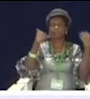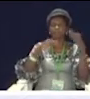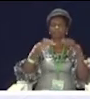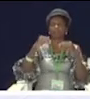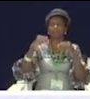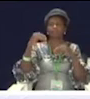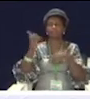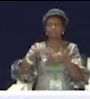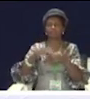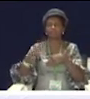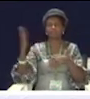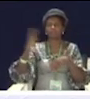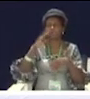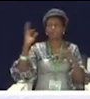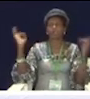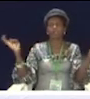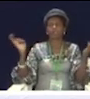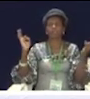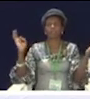There must be a feast